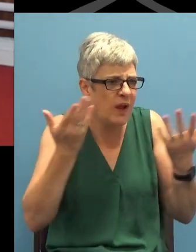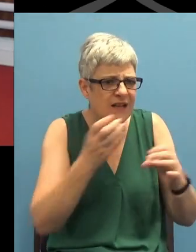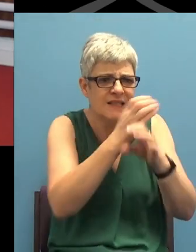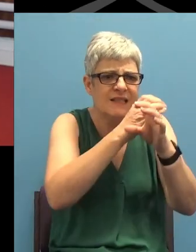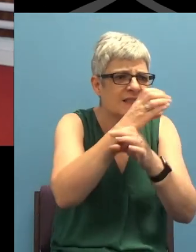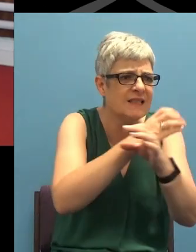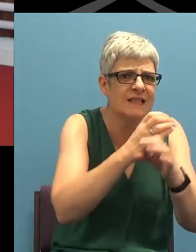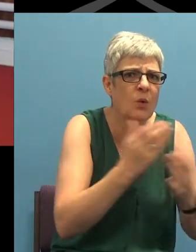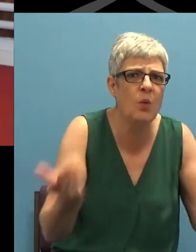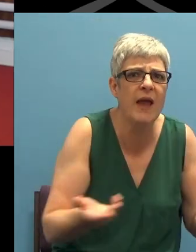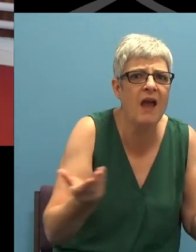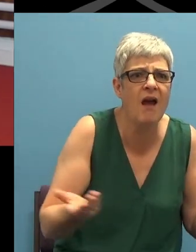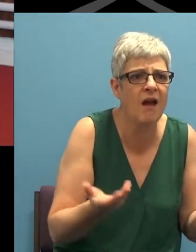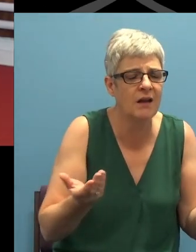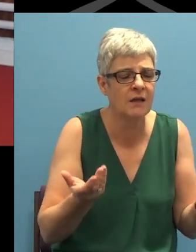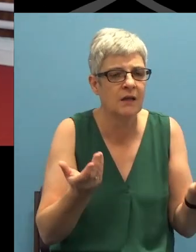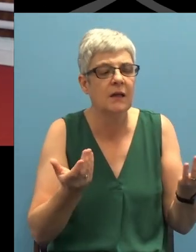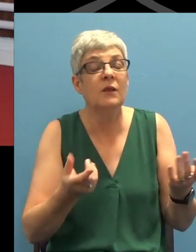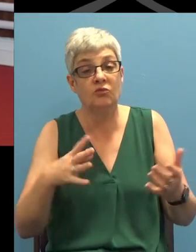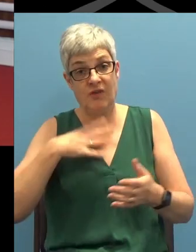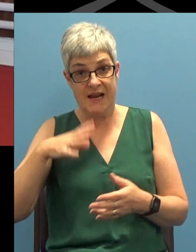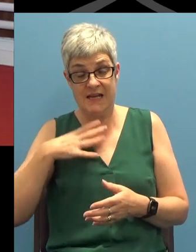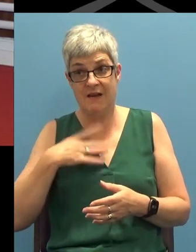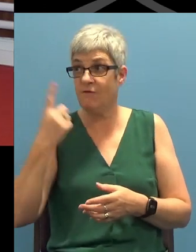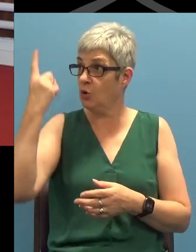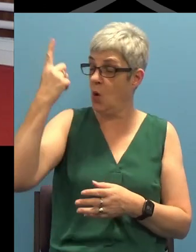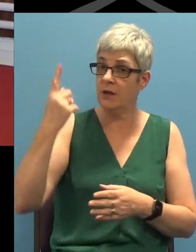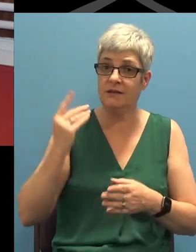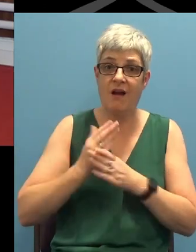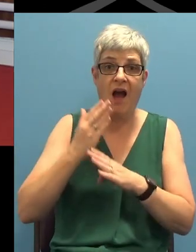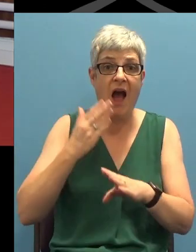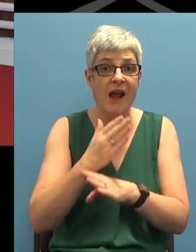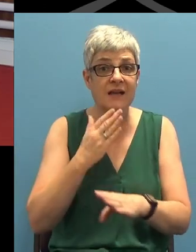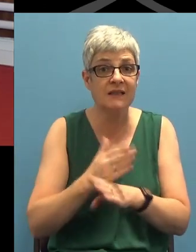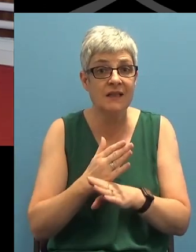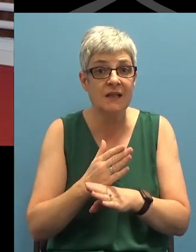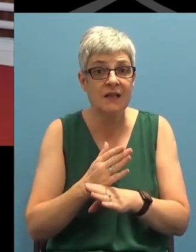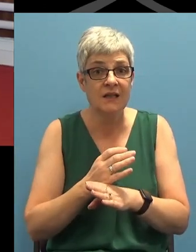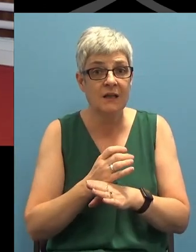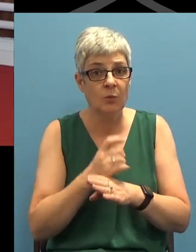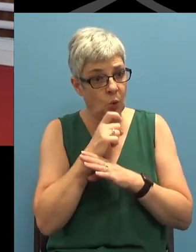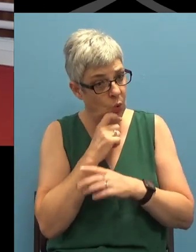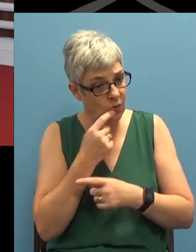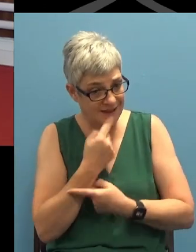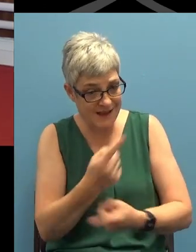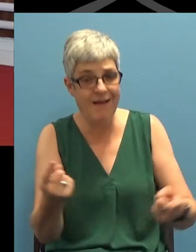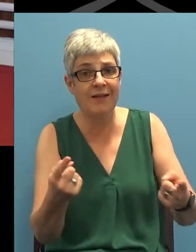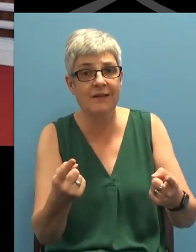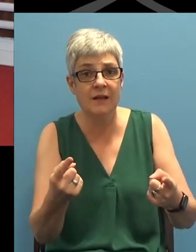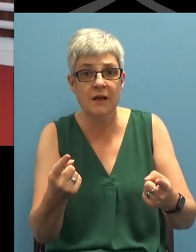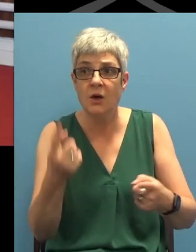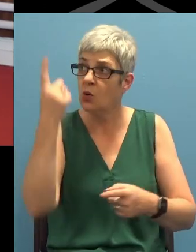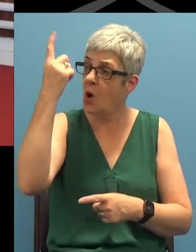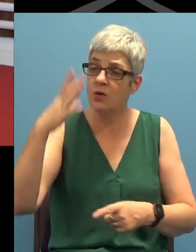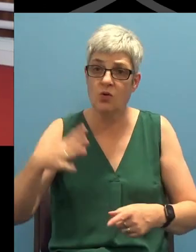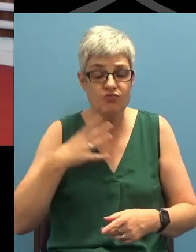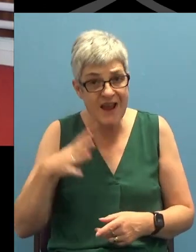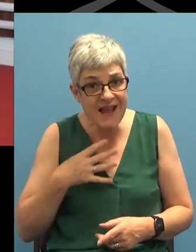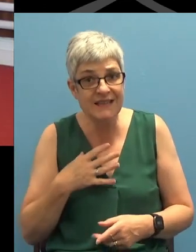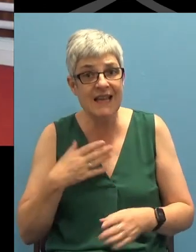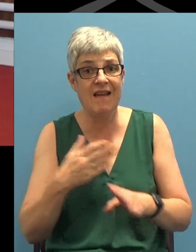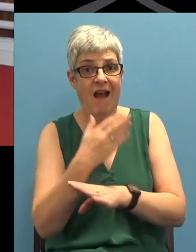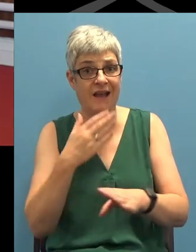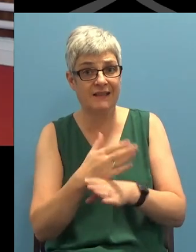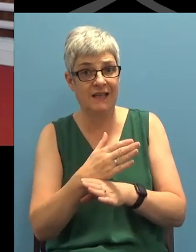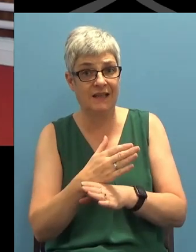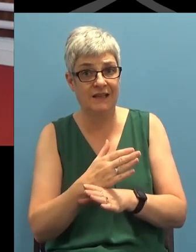it. They were ready for God to act, but who was going to tell them that God was already in action? God